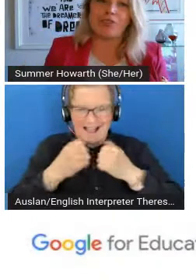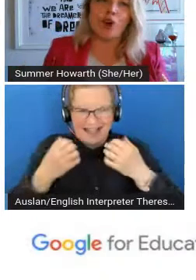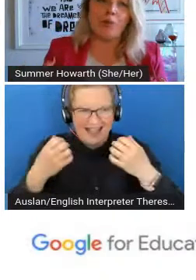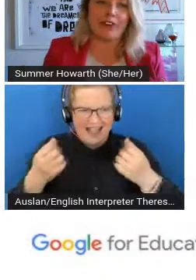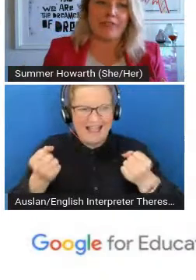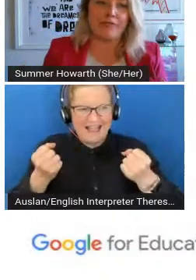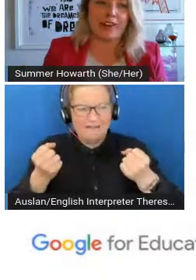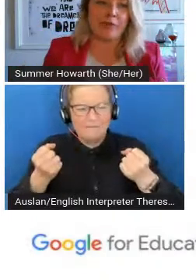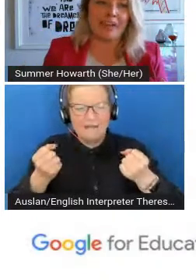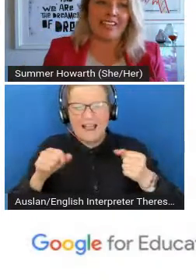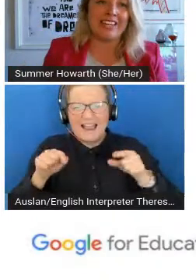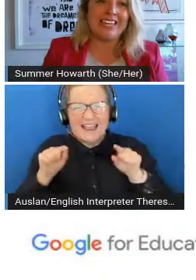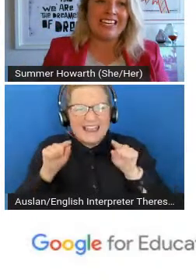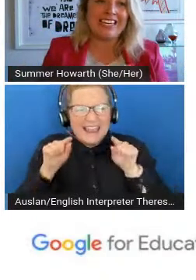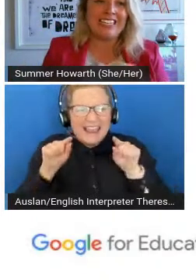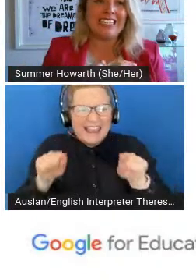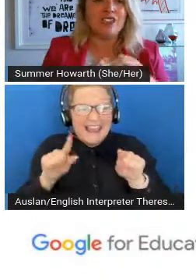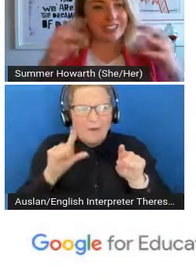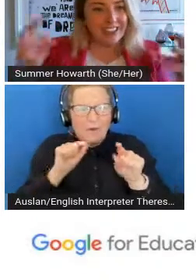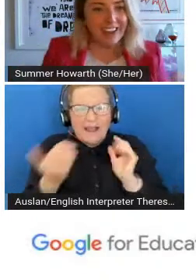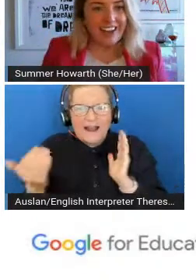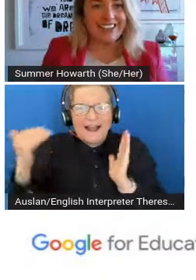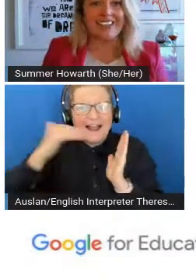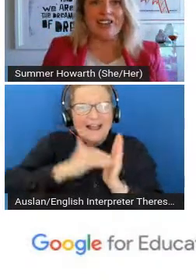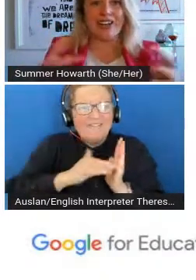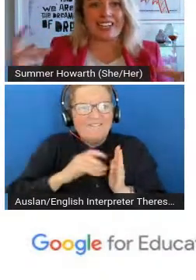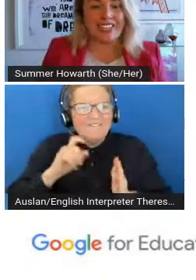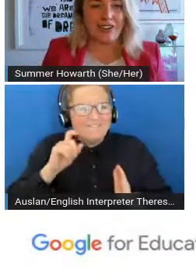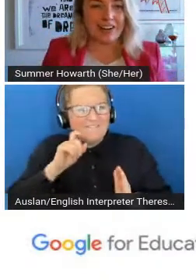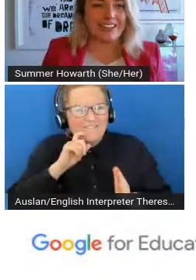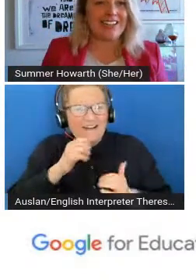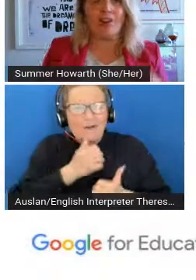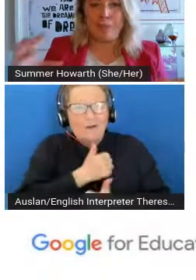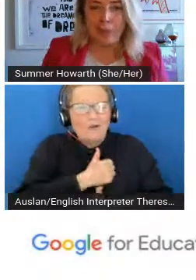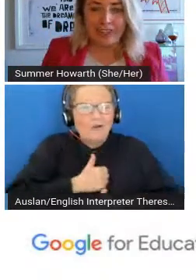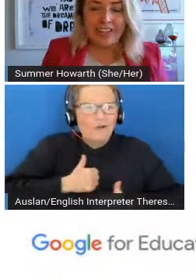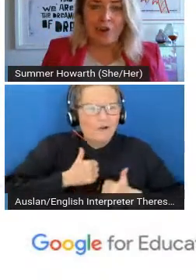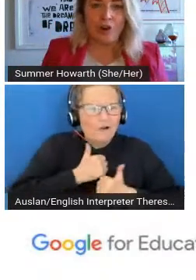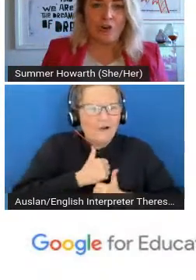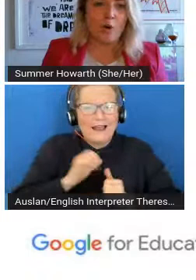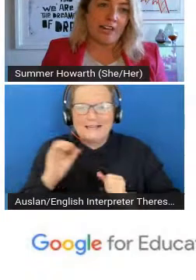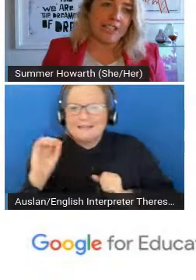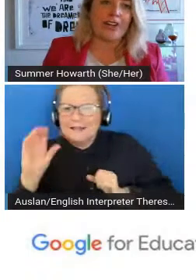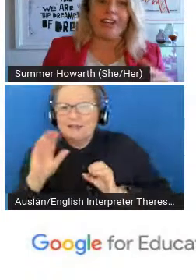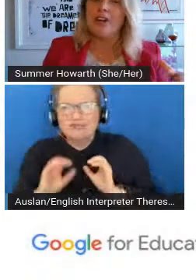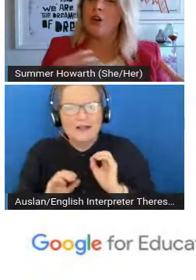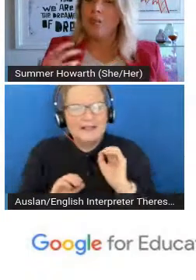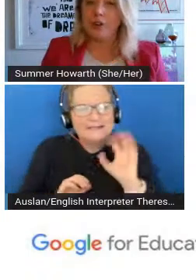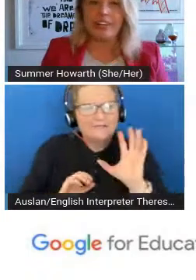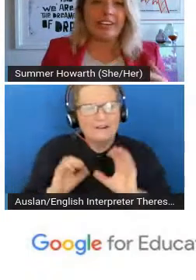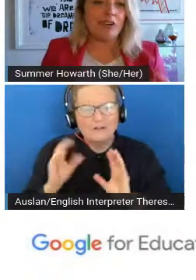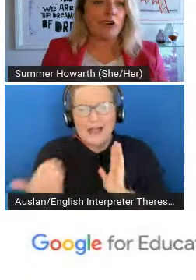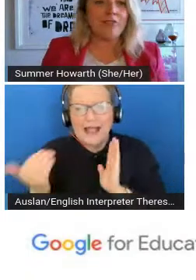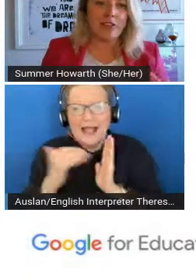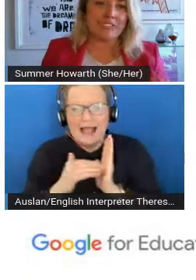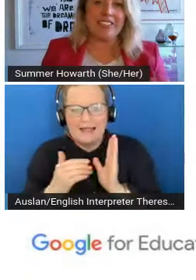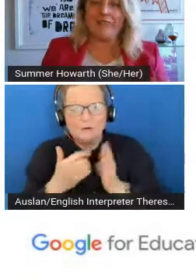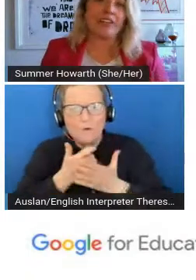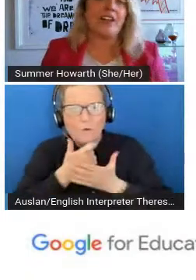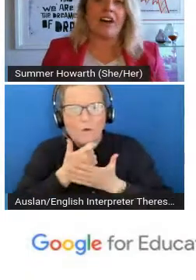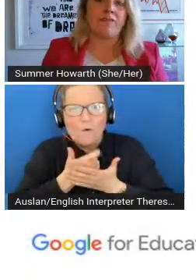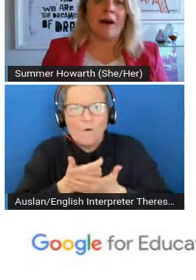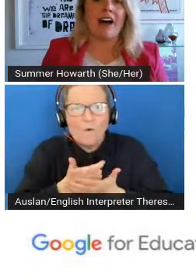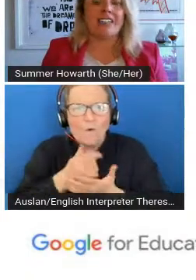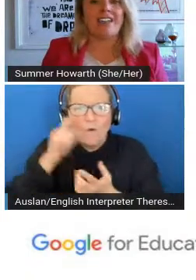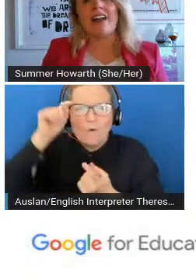have so much fun with. Designing that learning, decorating that learning, putting that awe and wonder in, putting in all of those